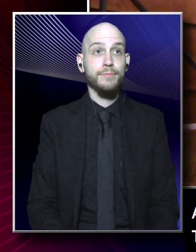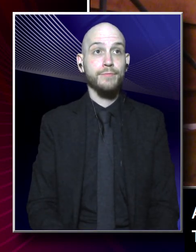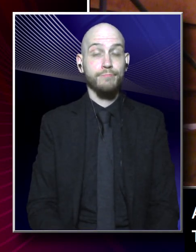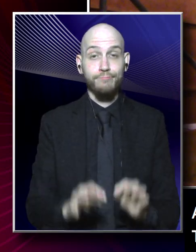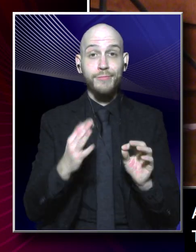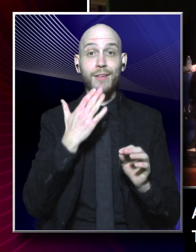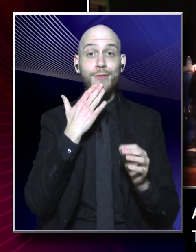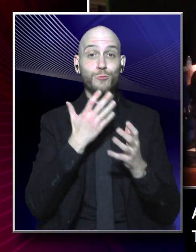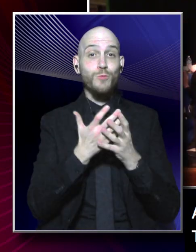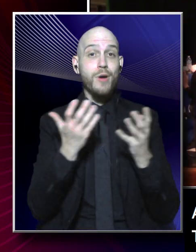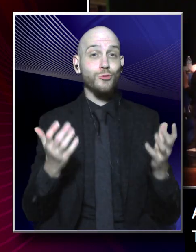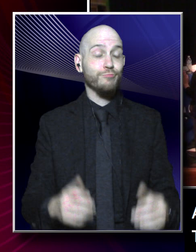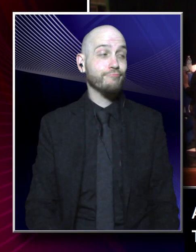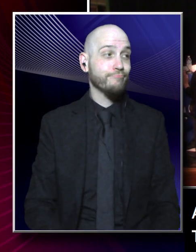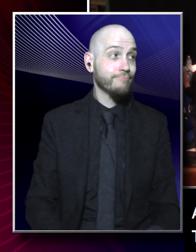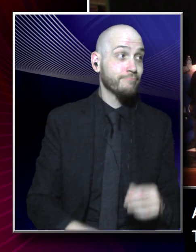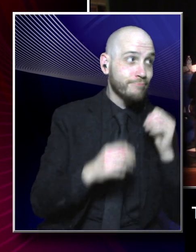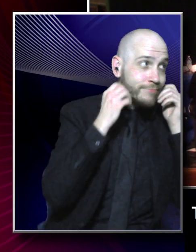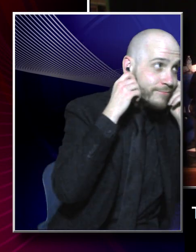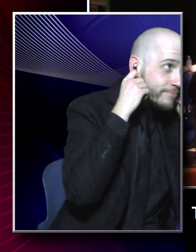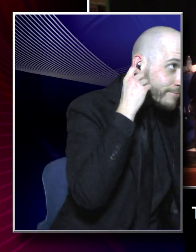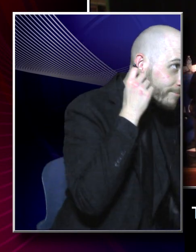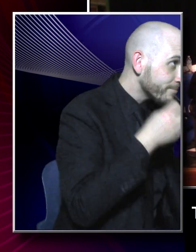Thank you very much. That was excellent. Oh, thank you.